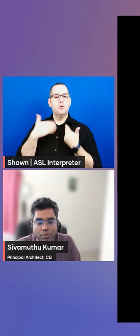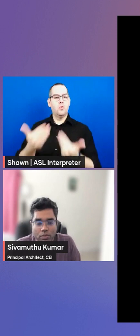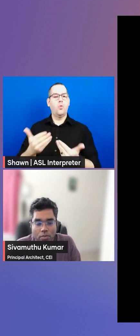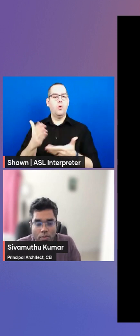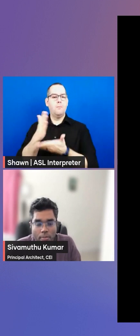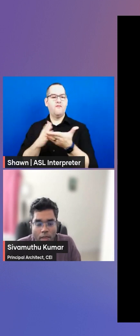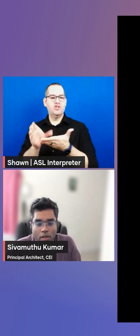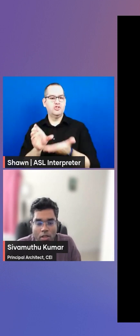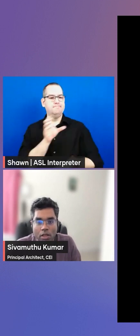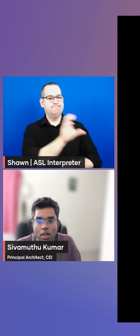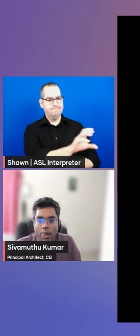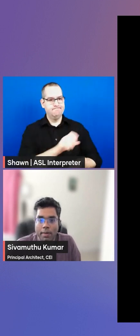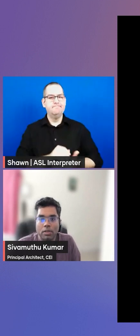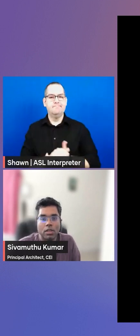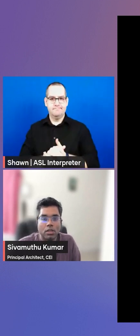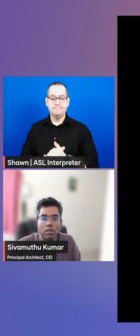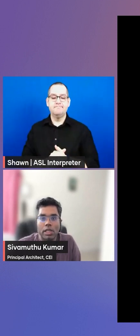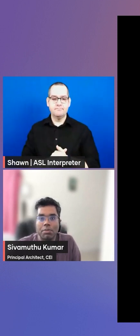there.